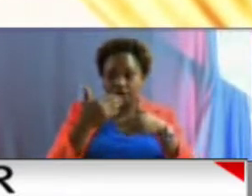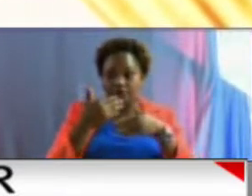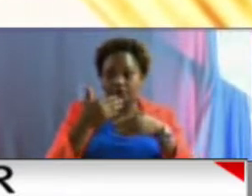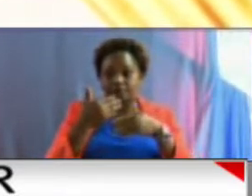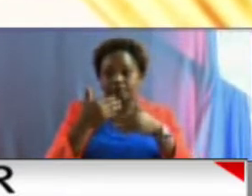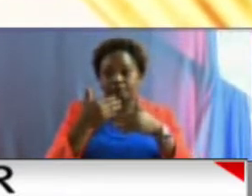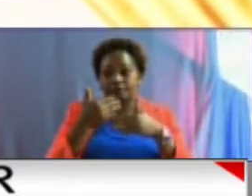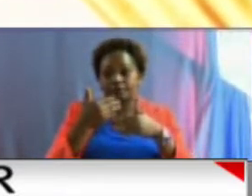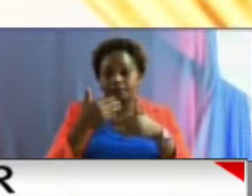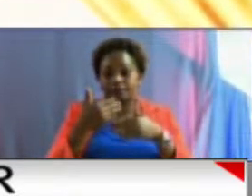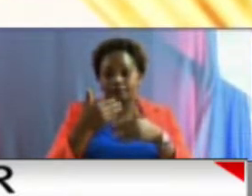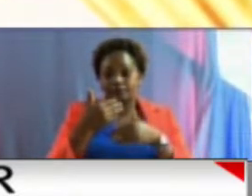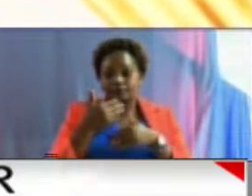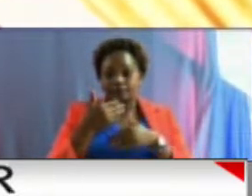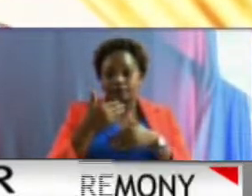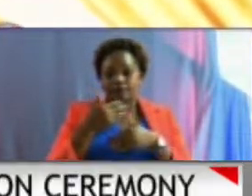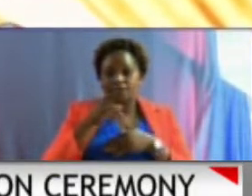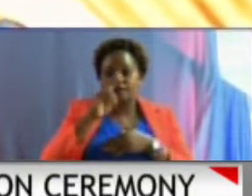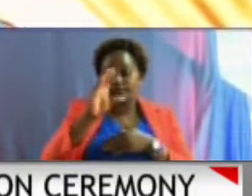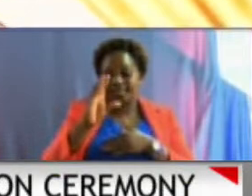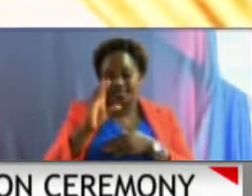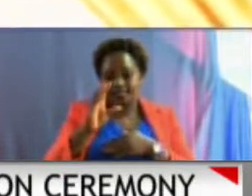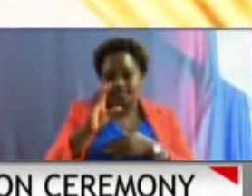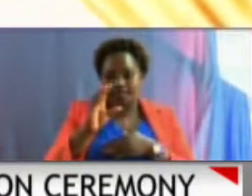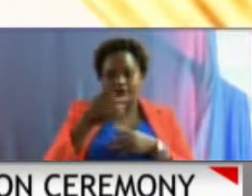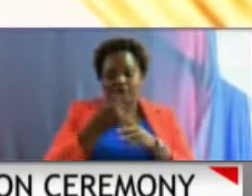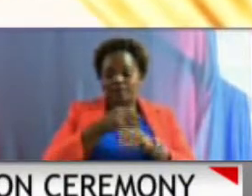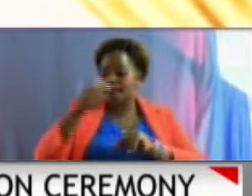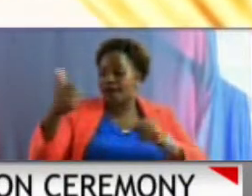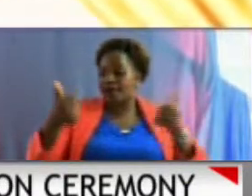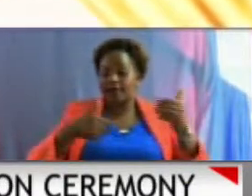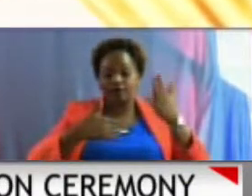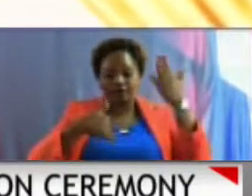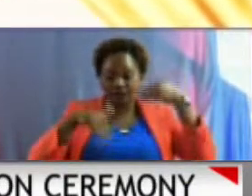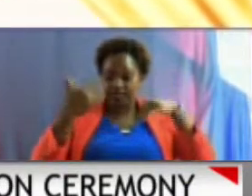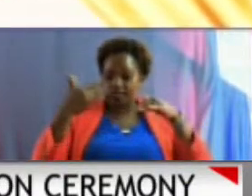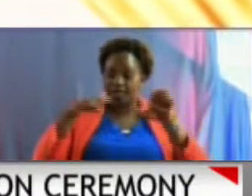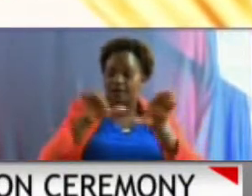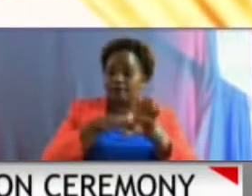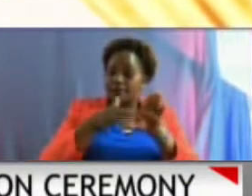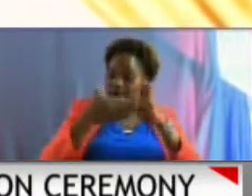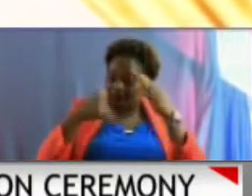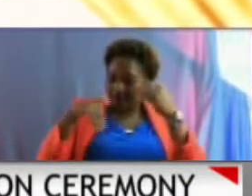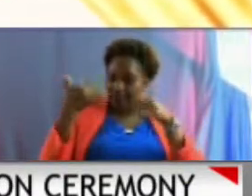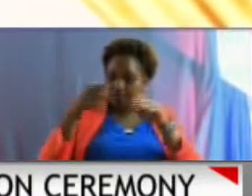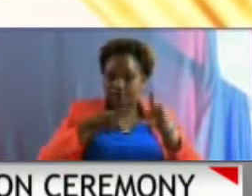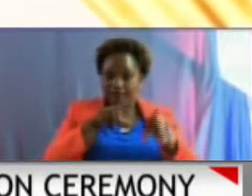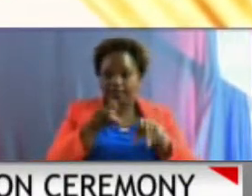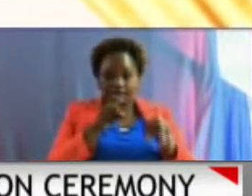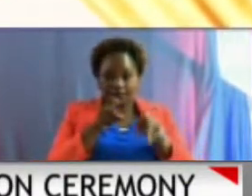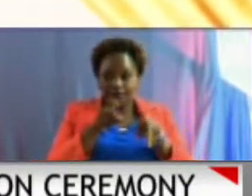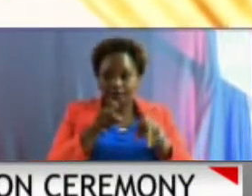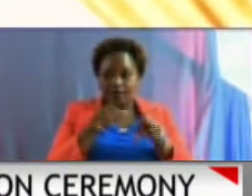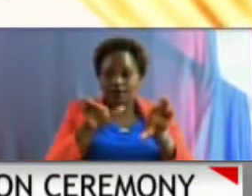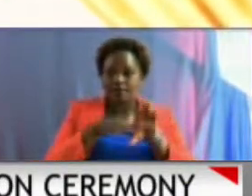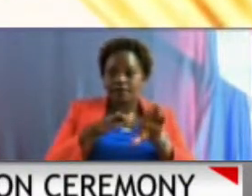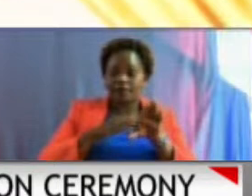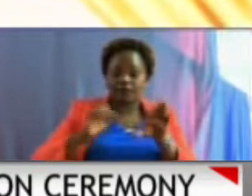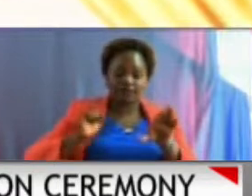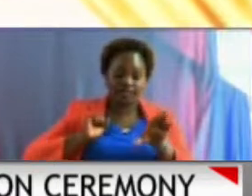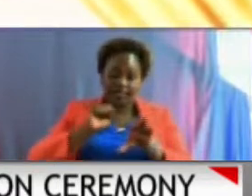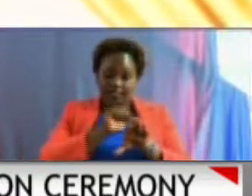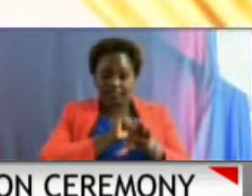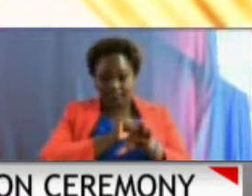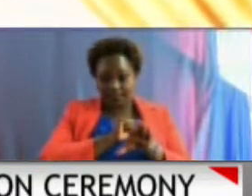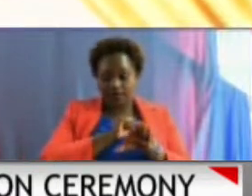Nyariki, Vice Chancellors from other universities, members of the university management, members of Senate,